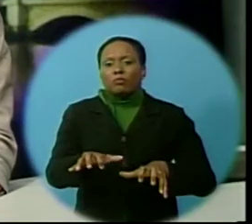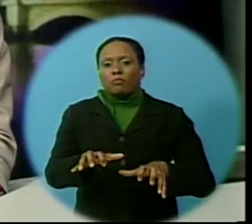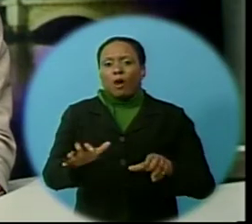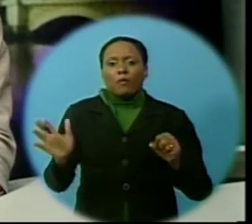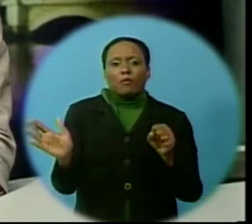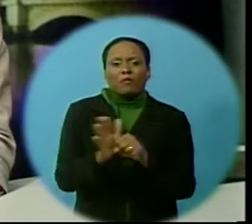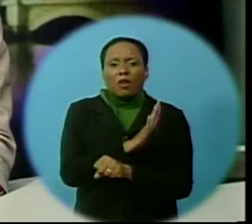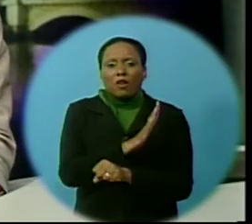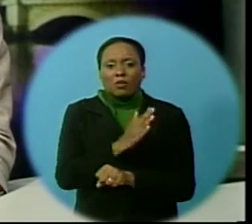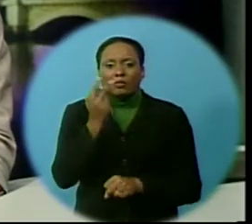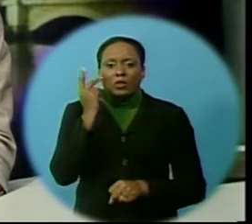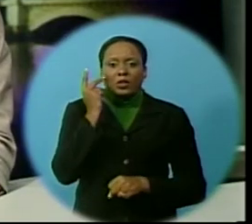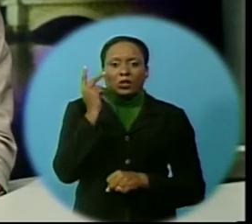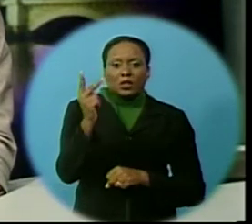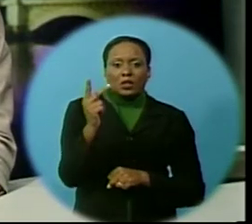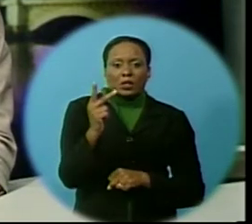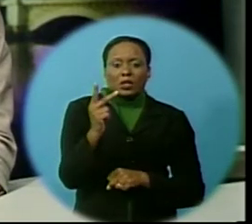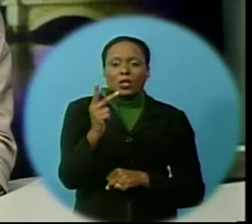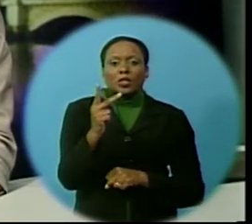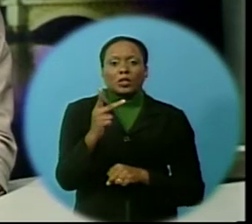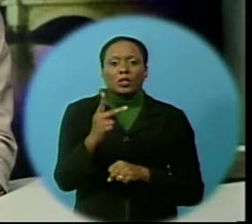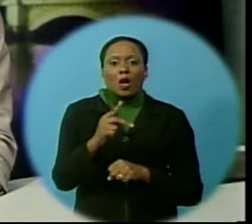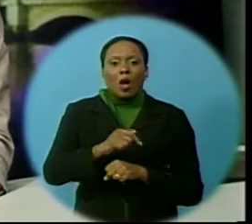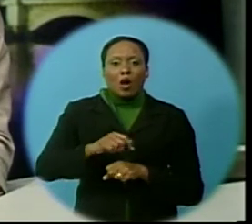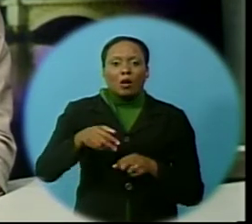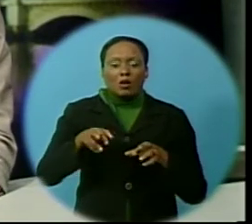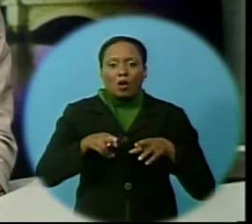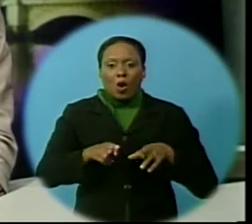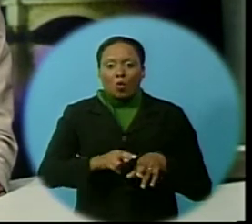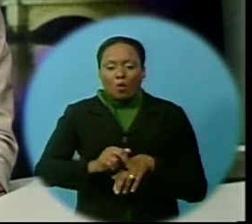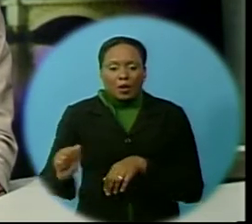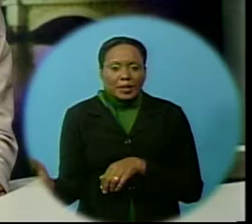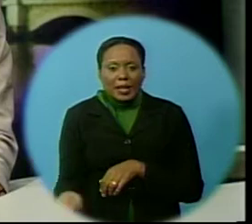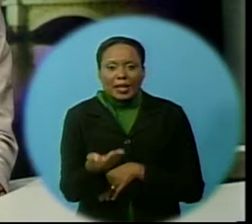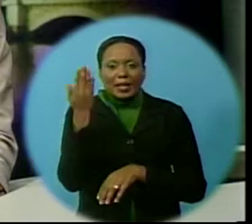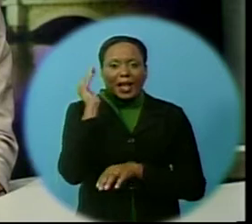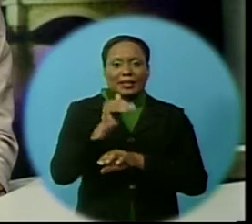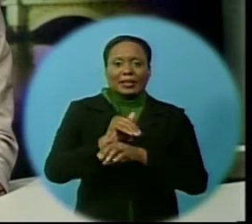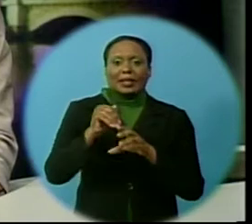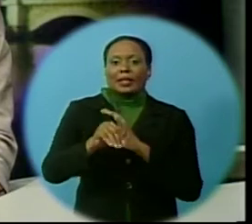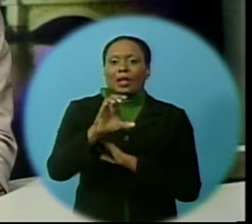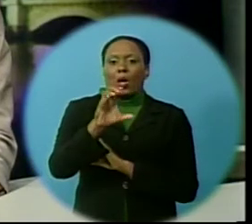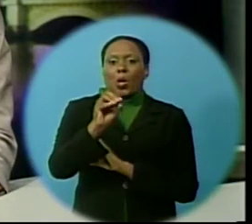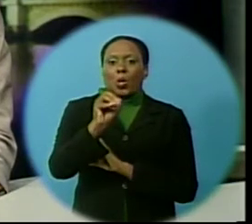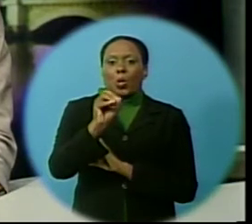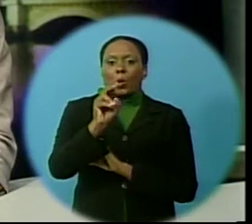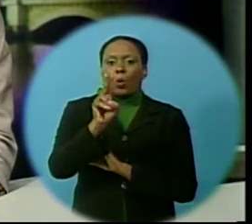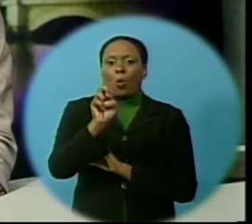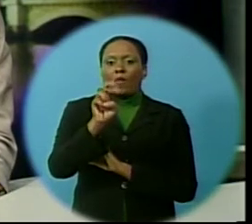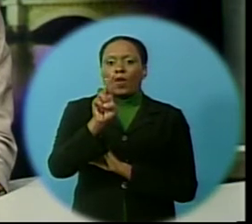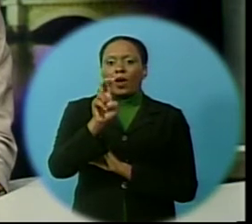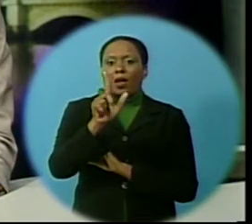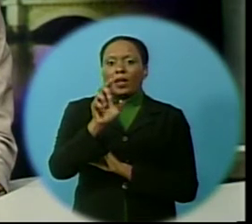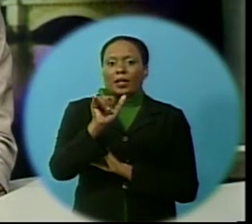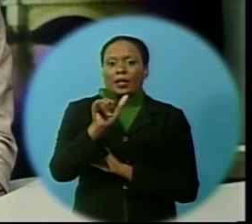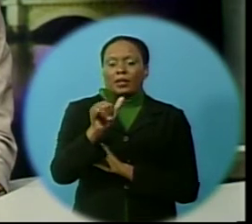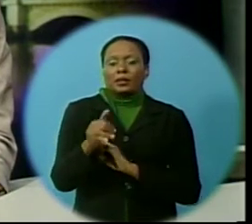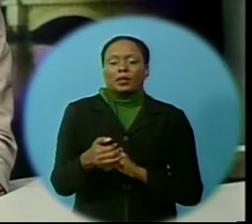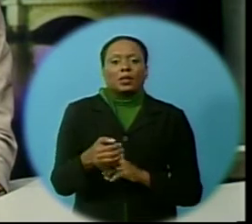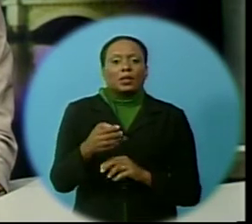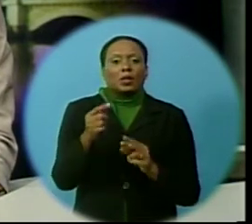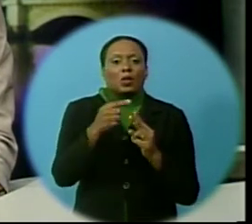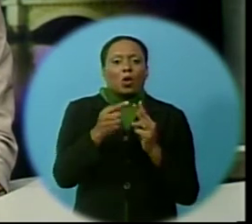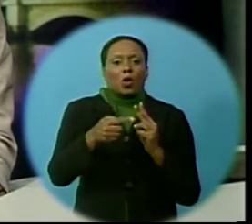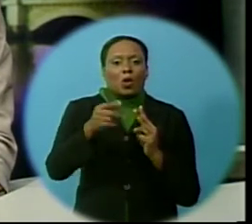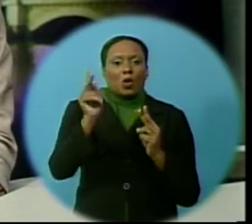exciting semi-final round of the Massey United Insurance Clash of the Titans Road Tennis Tournament at Coverley last night. Both Antonio